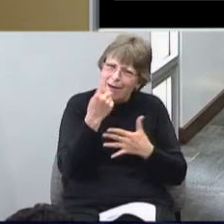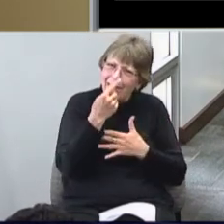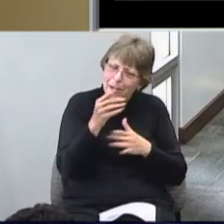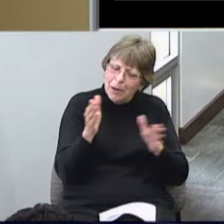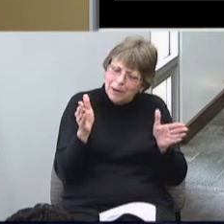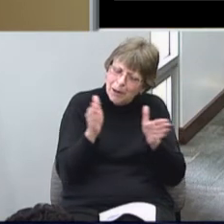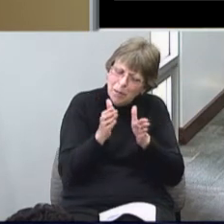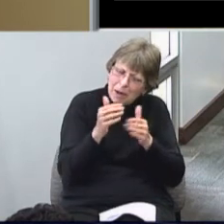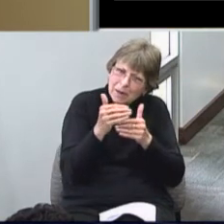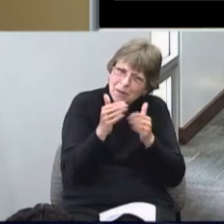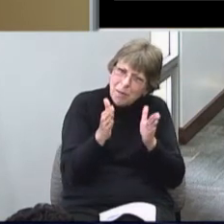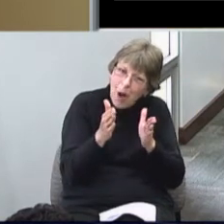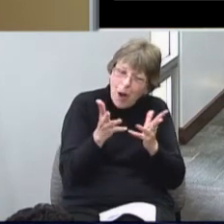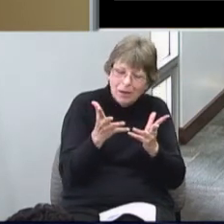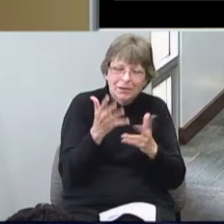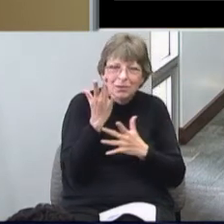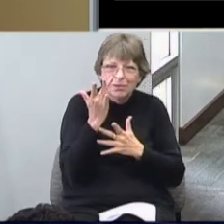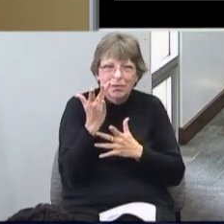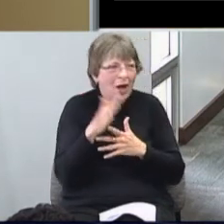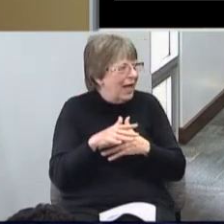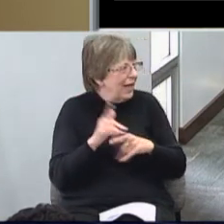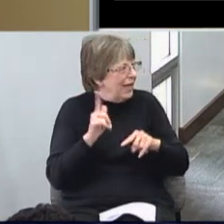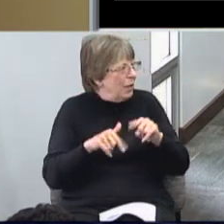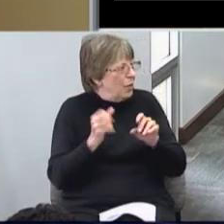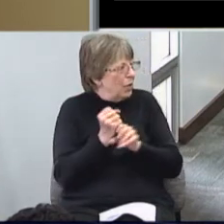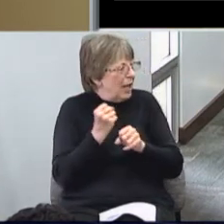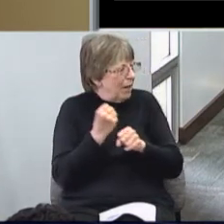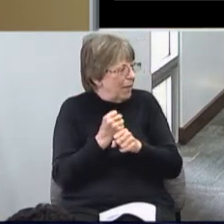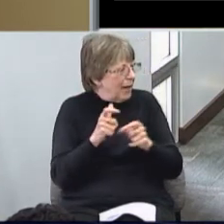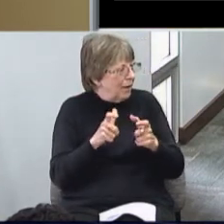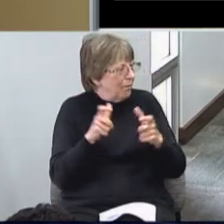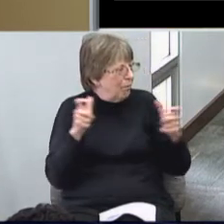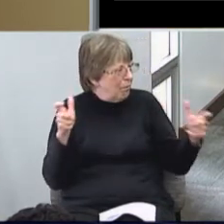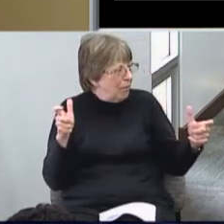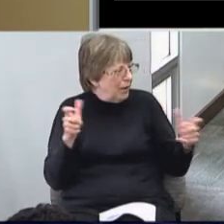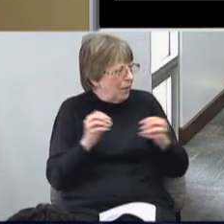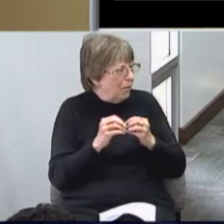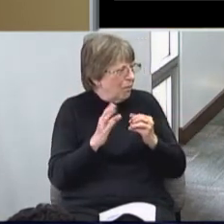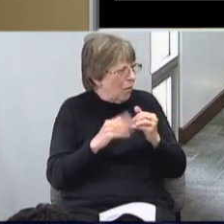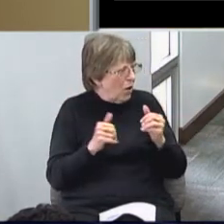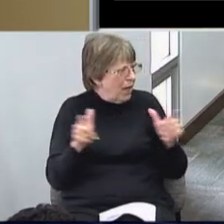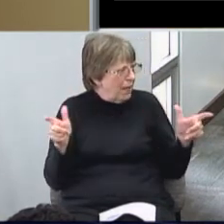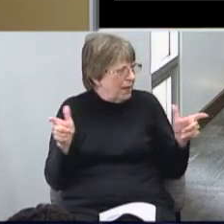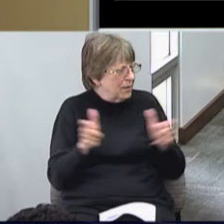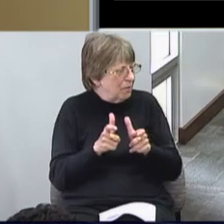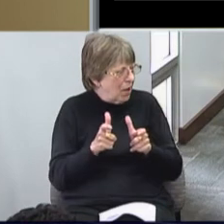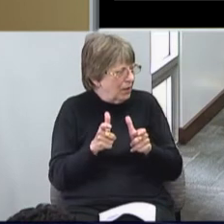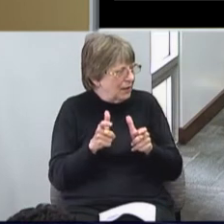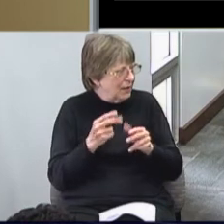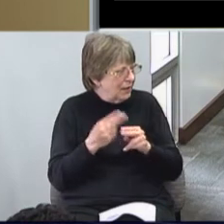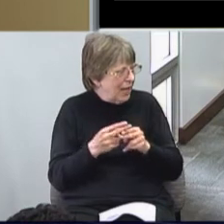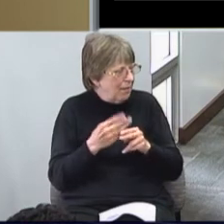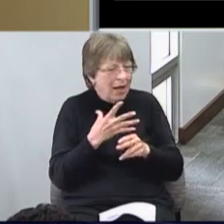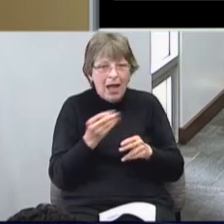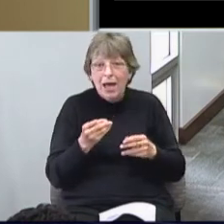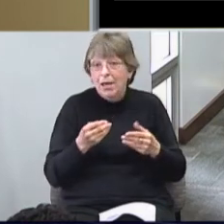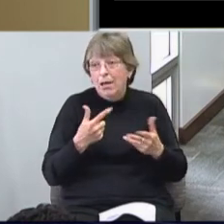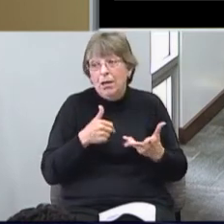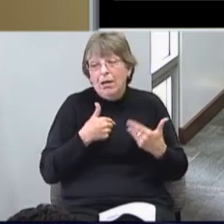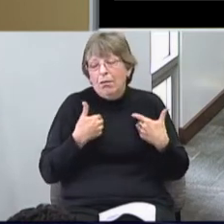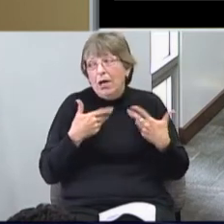and yeah. The reason is because you can't make them bigger than the smallest name, and we have Ford and Plum.